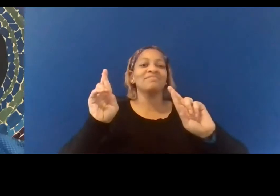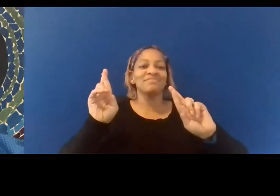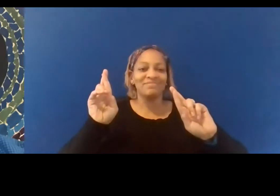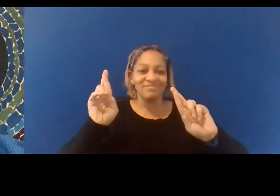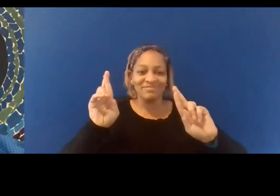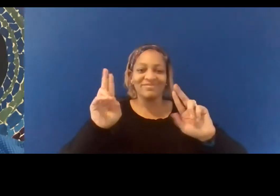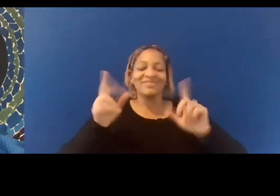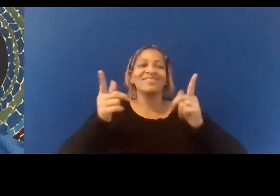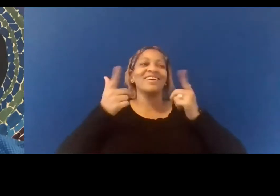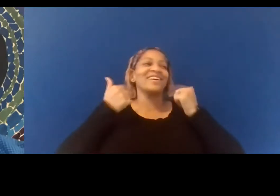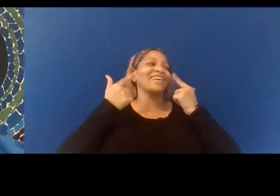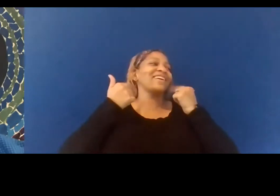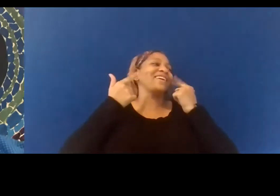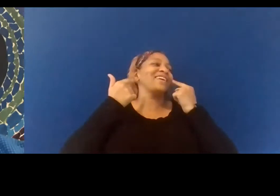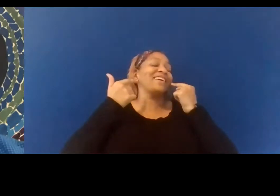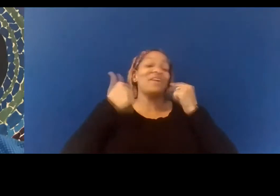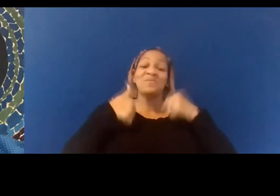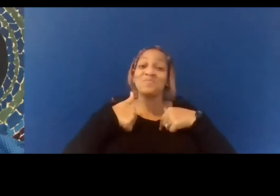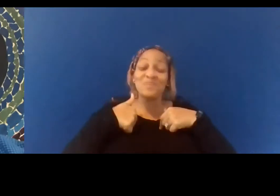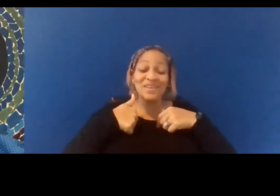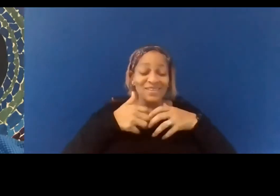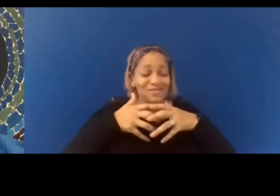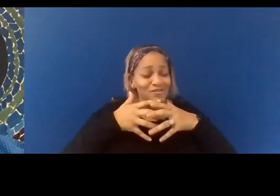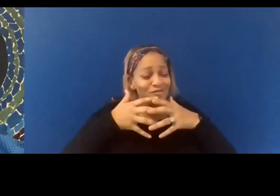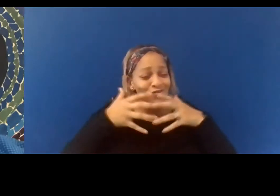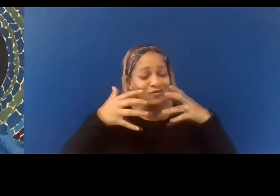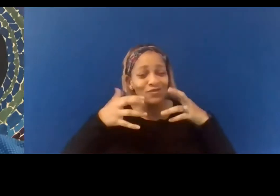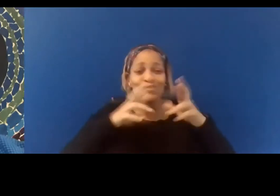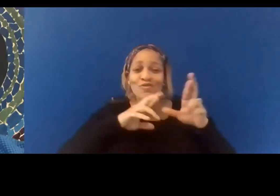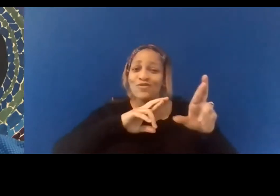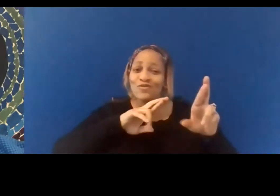I am so ready just to be.